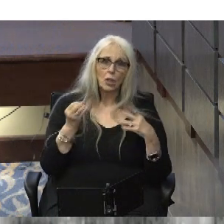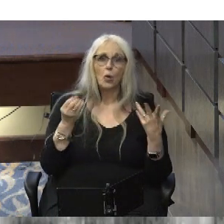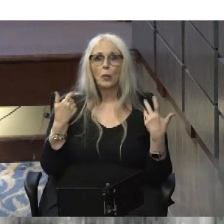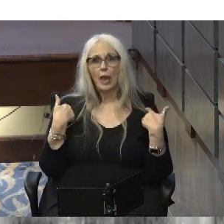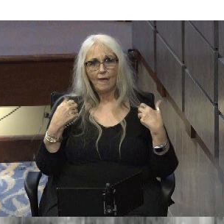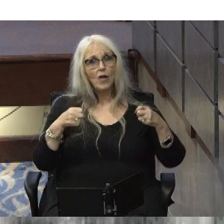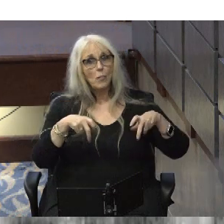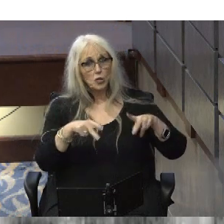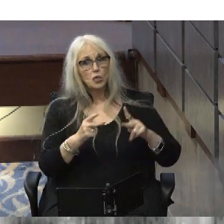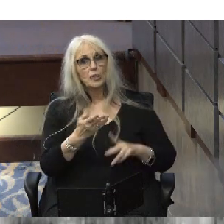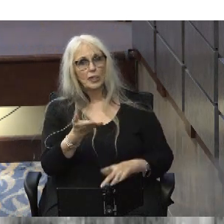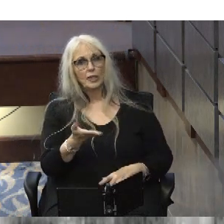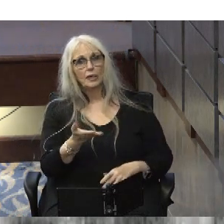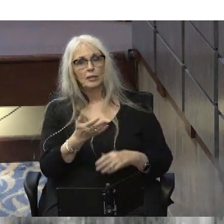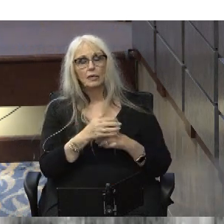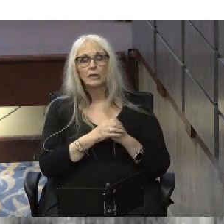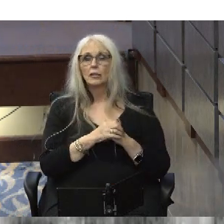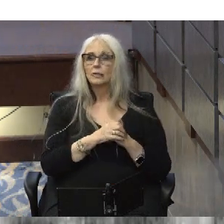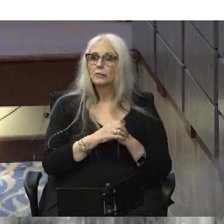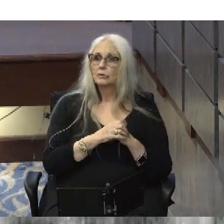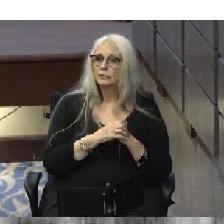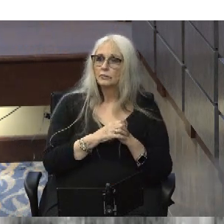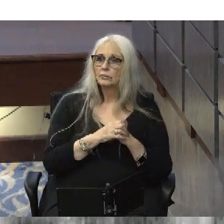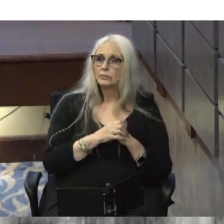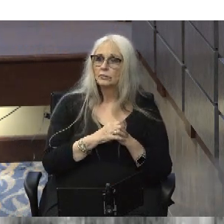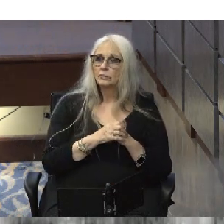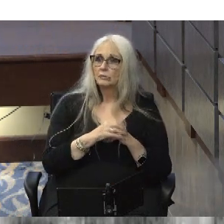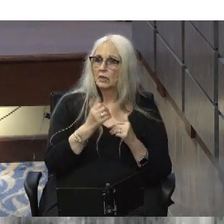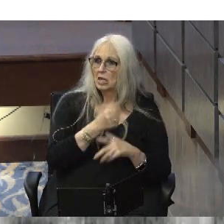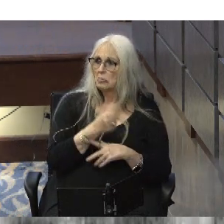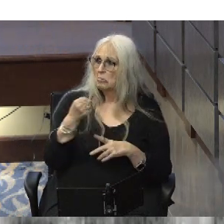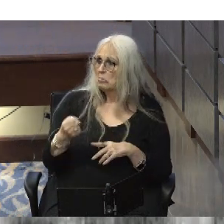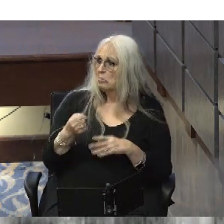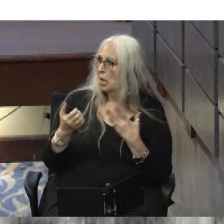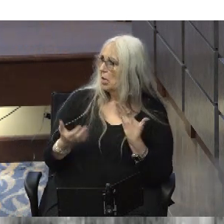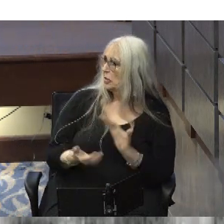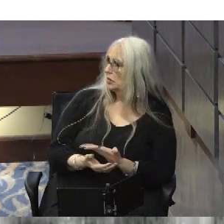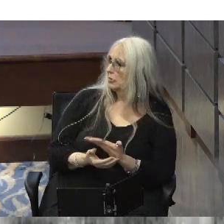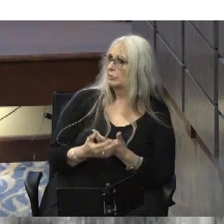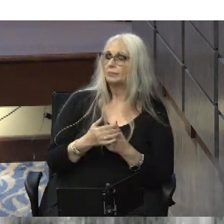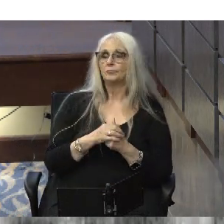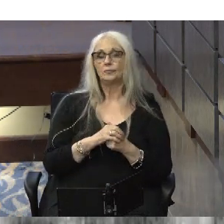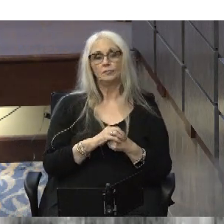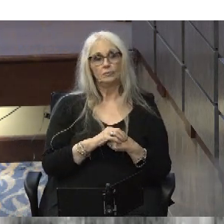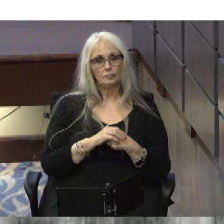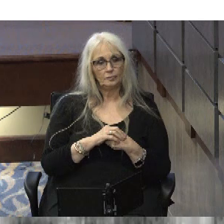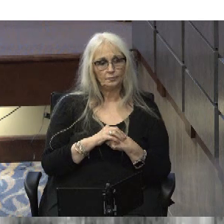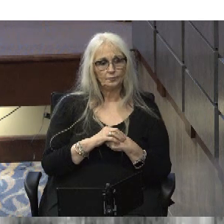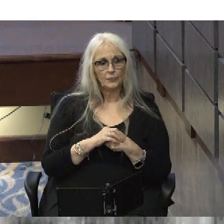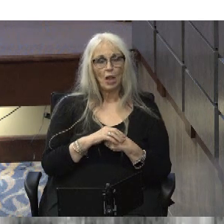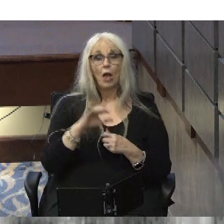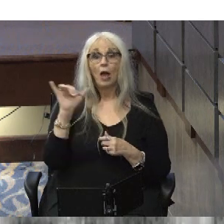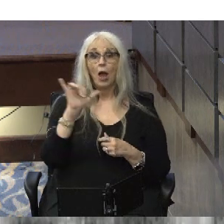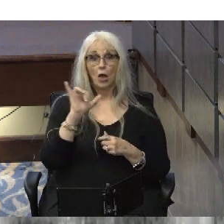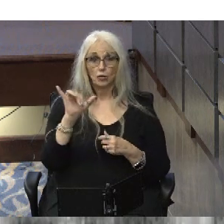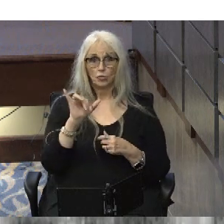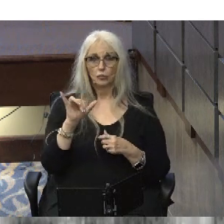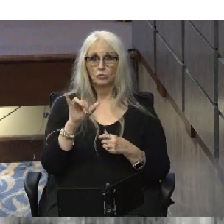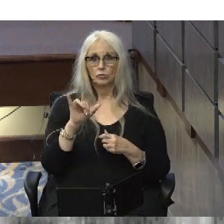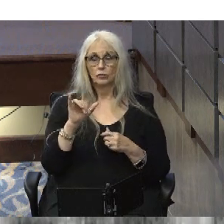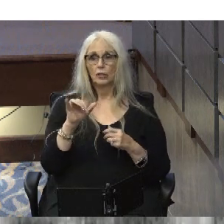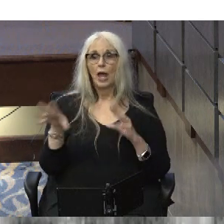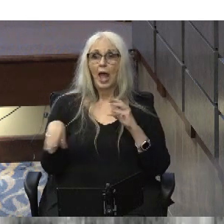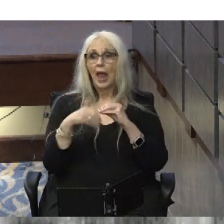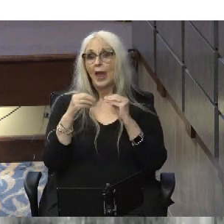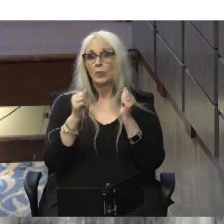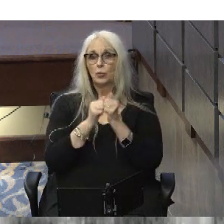opportunity. And I'm going to pass it to Baron for this one. Okay, so in addition to the data